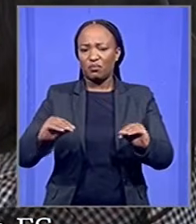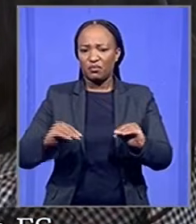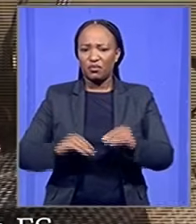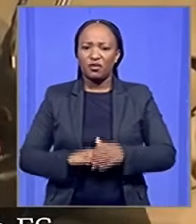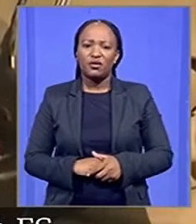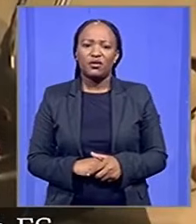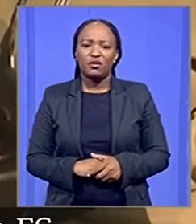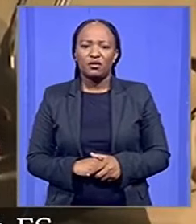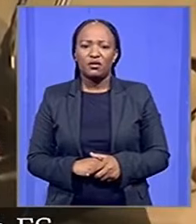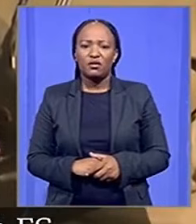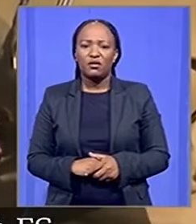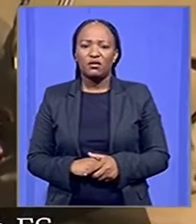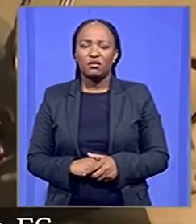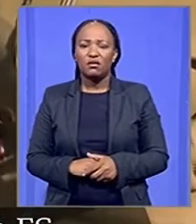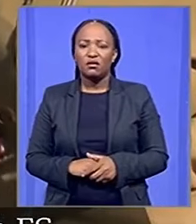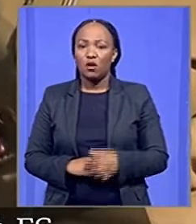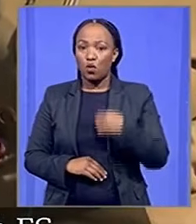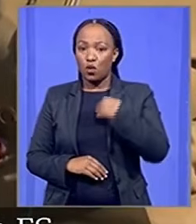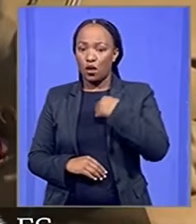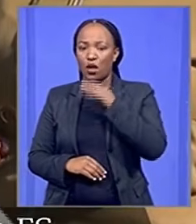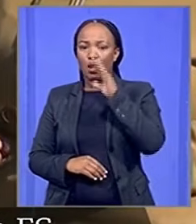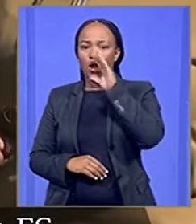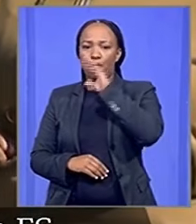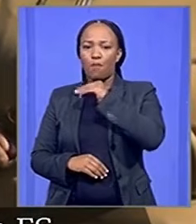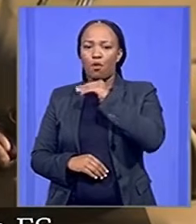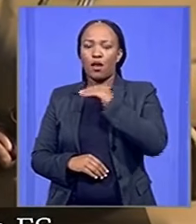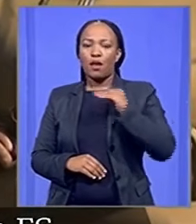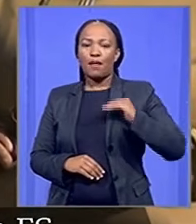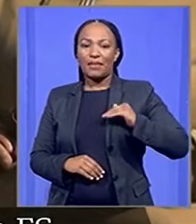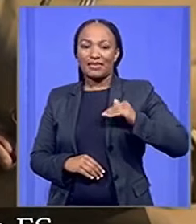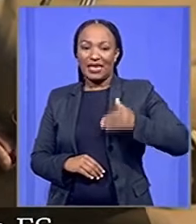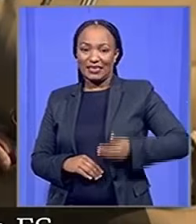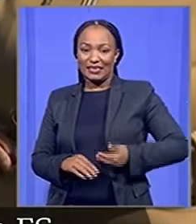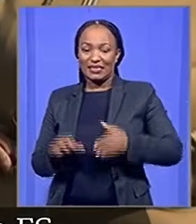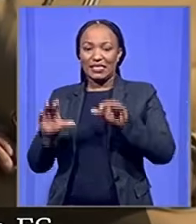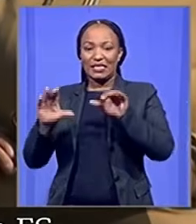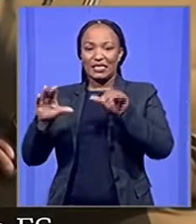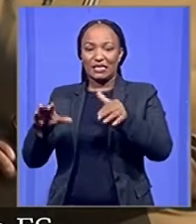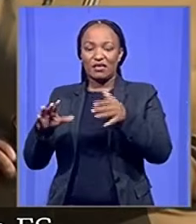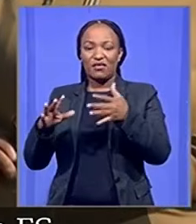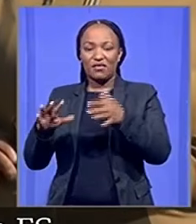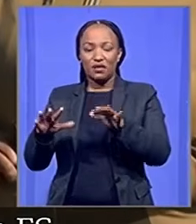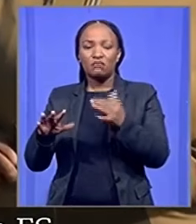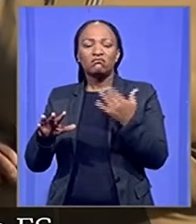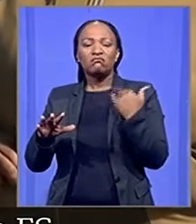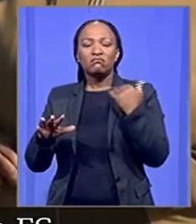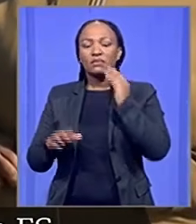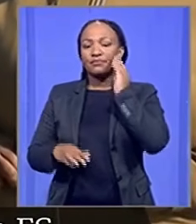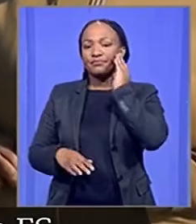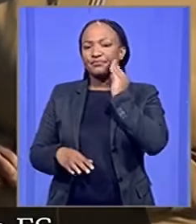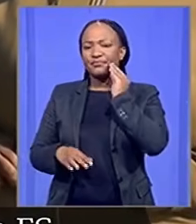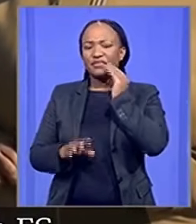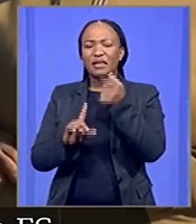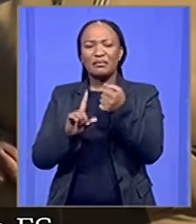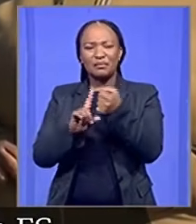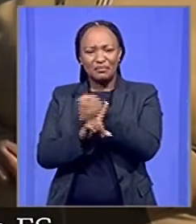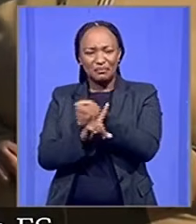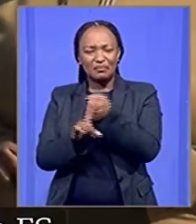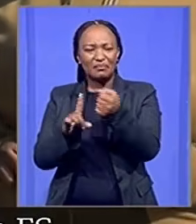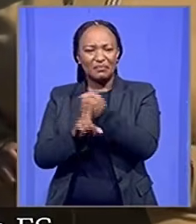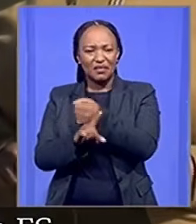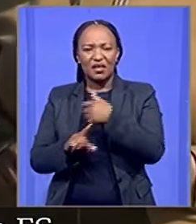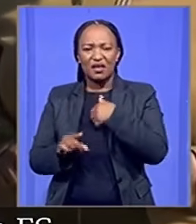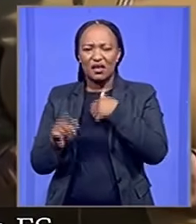basadi re buella the victims tsa gender based violence. So ha re utlwa